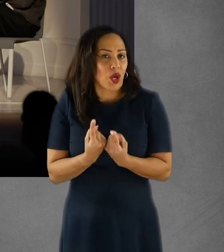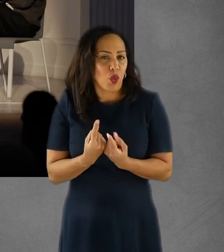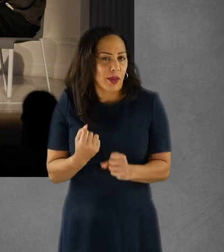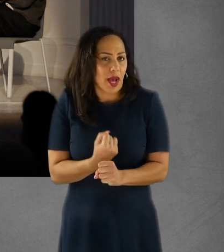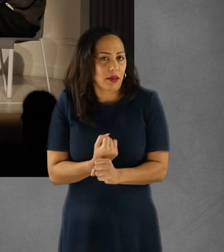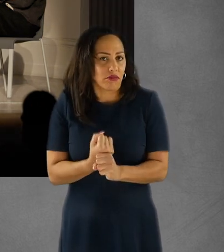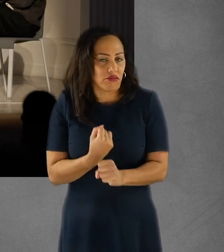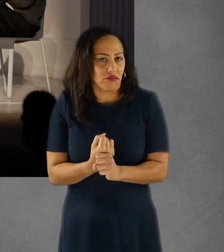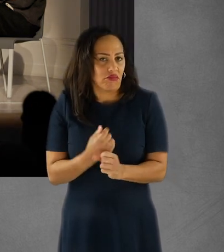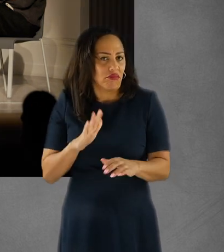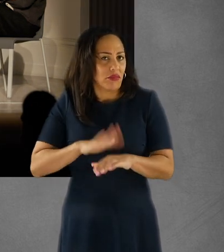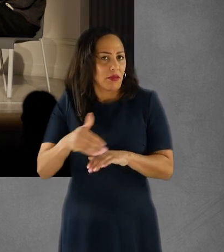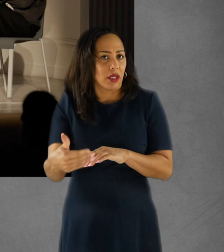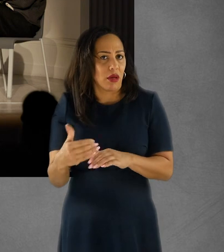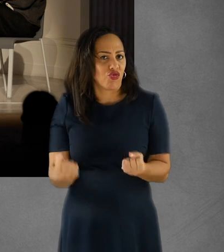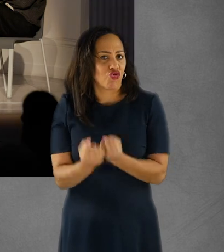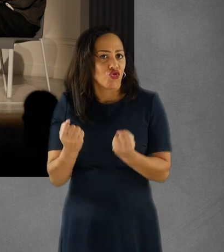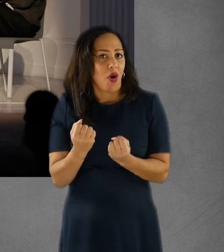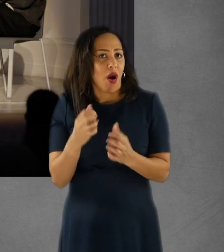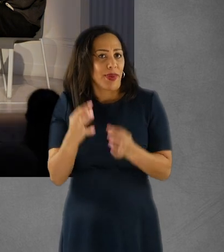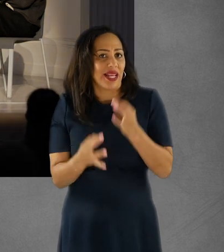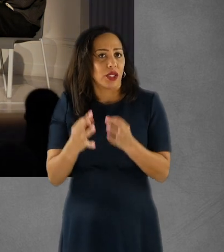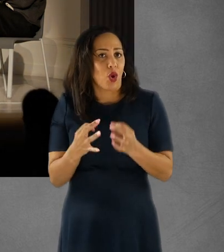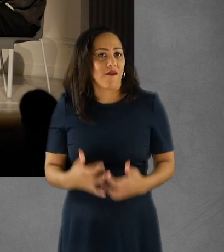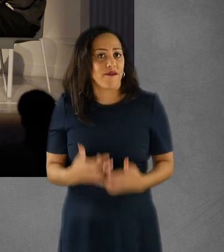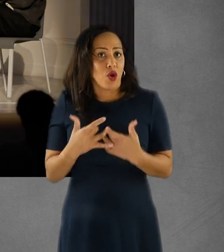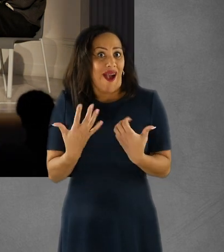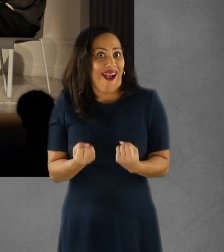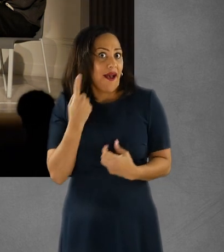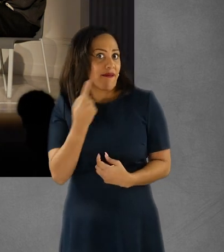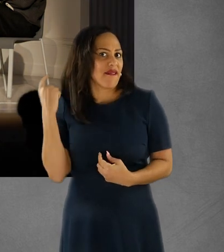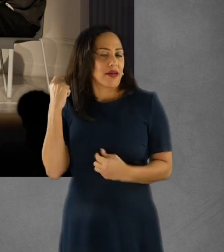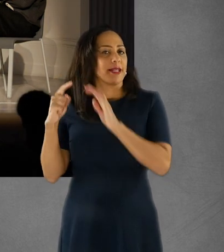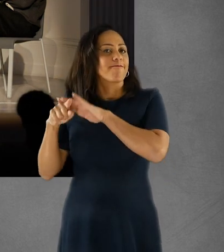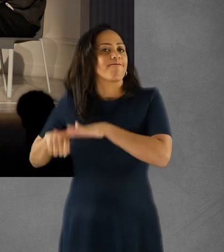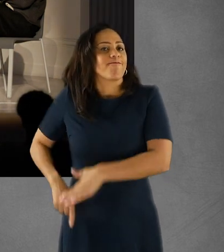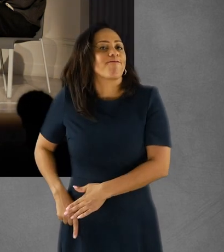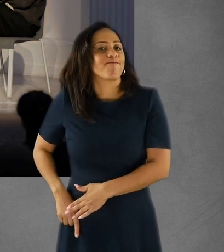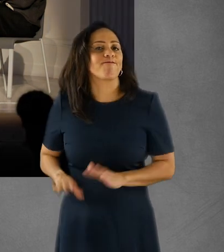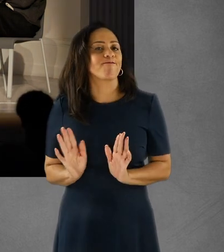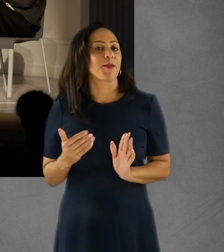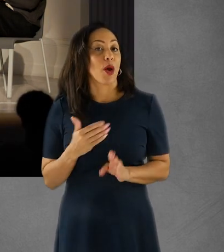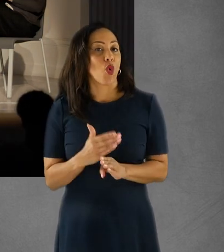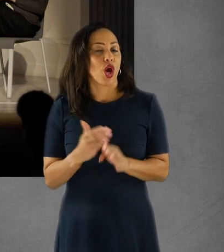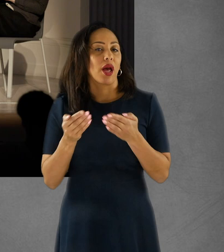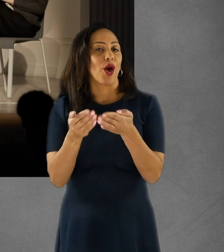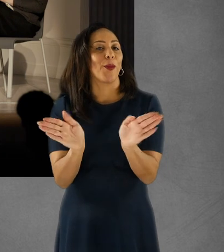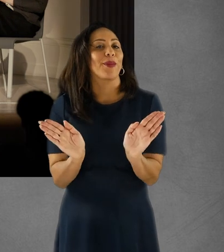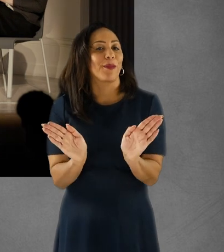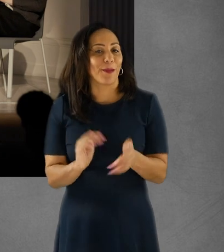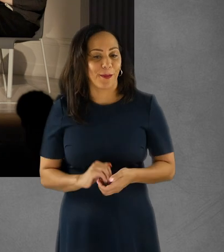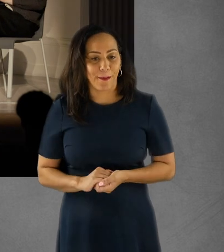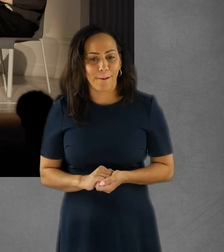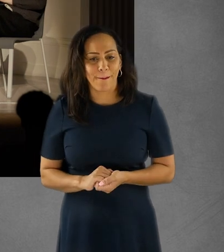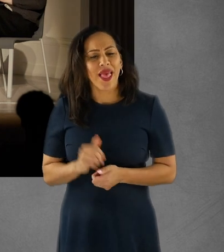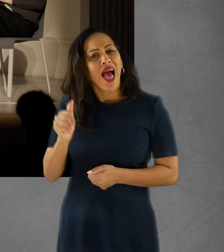keep the work to some degree open. So. No, but just by exposing the lines, I mean, in the odds, in